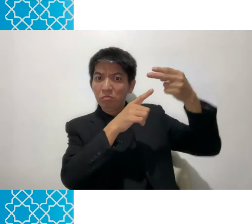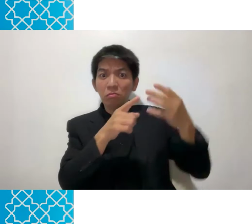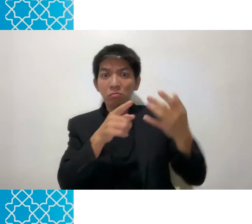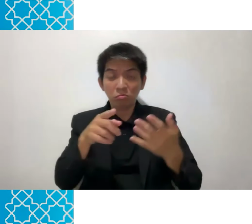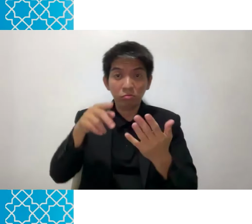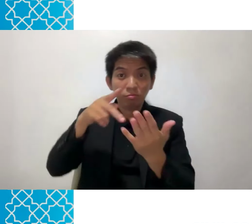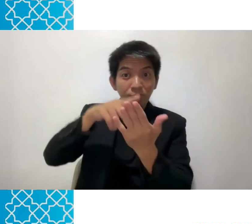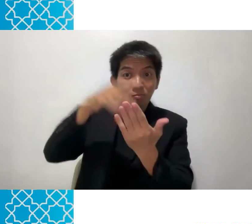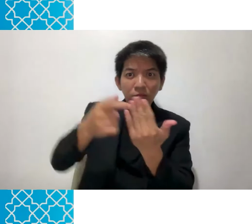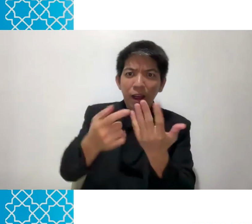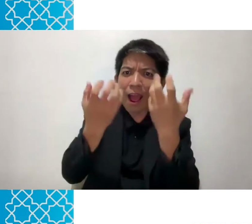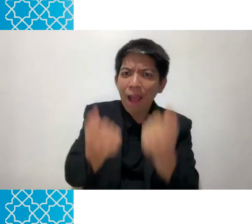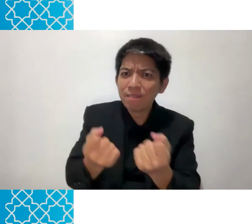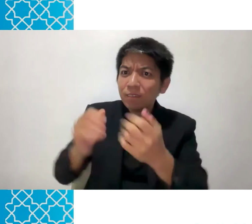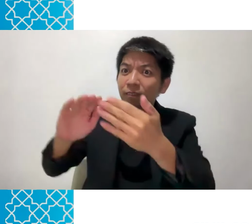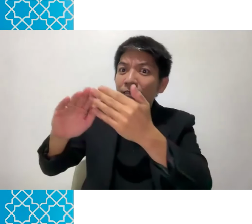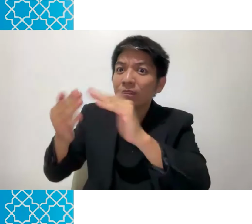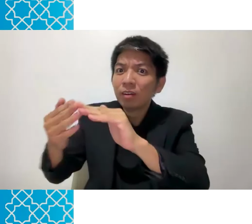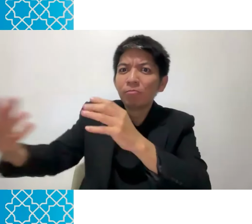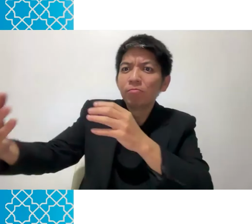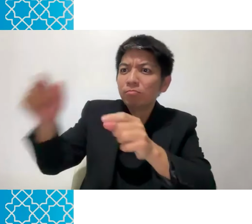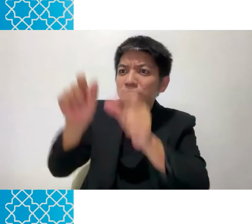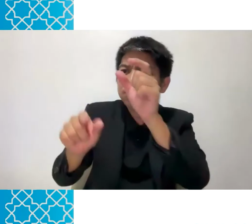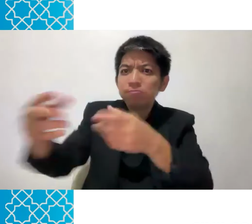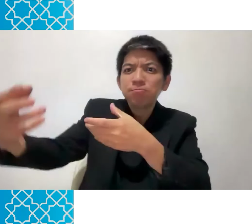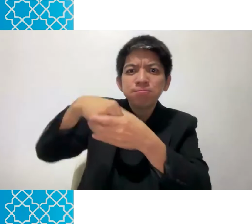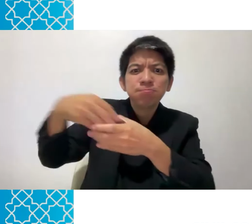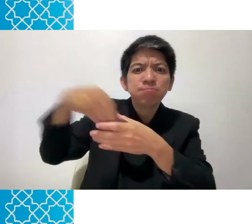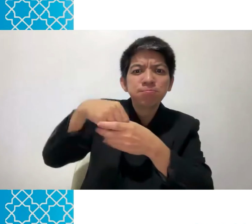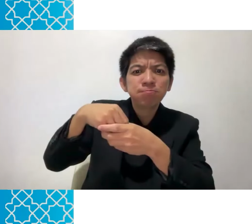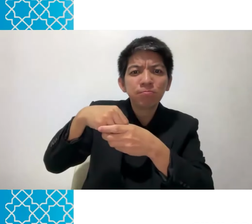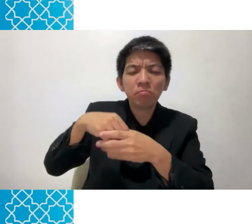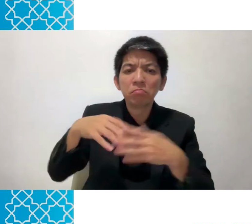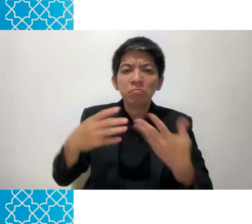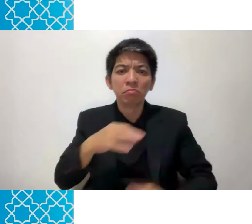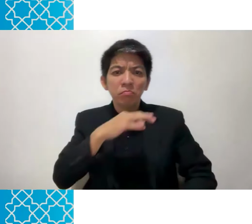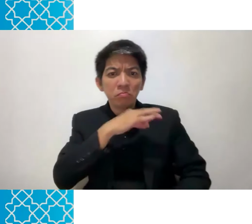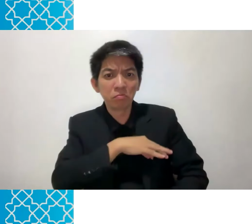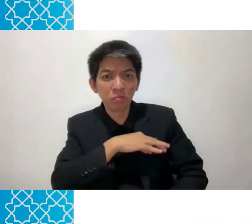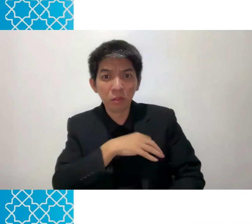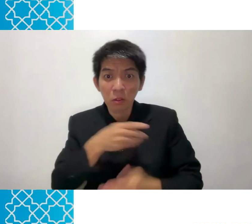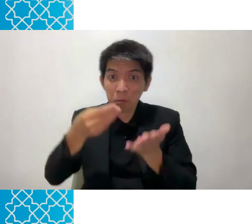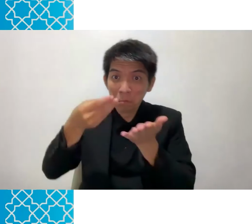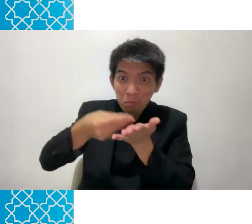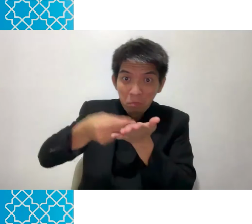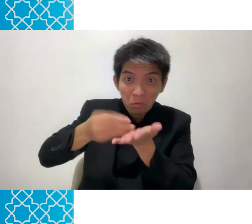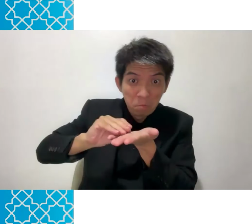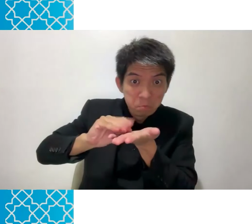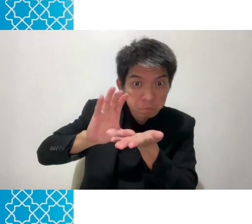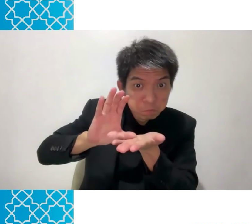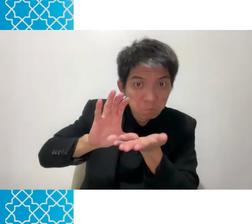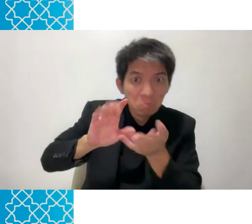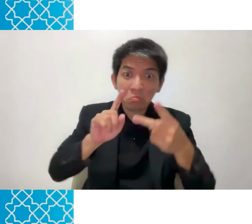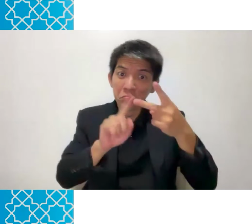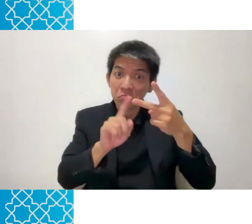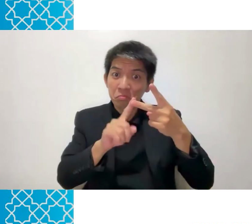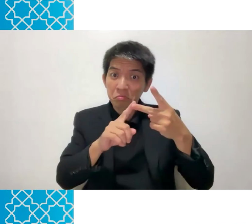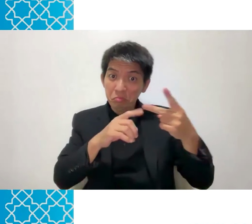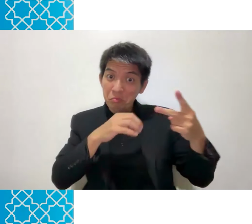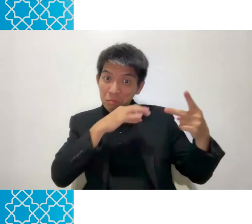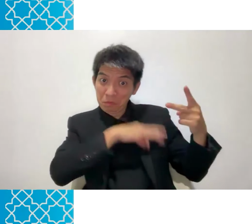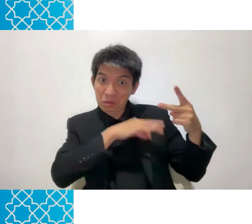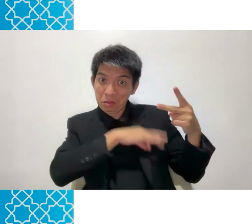Are those returns in community support? Are those returns in physical infrastructure, in art,